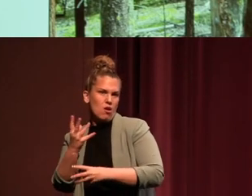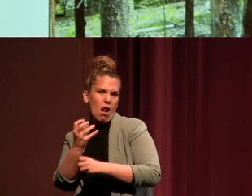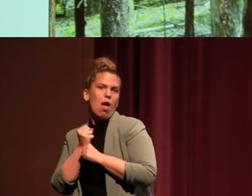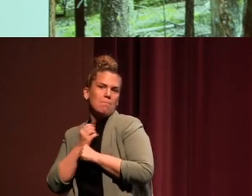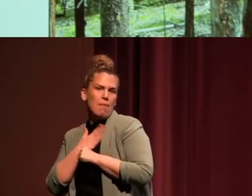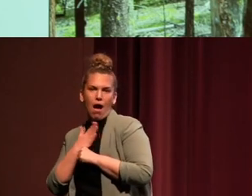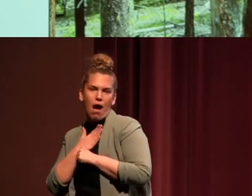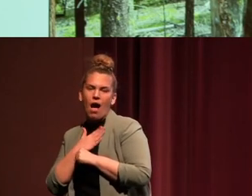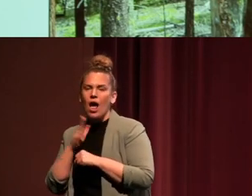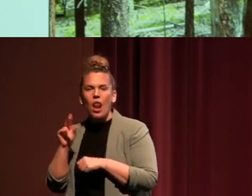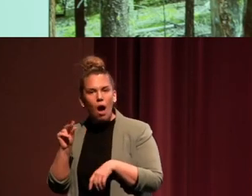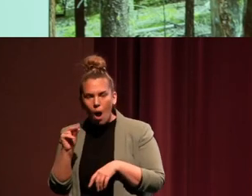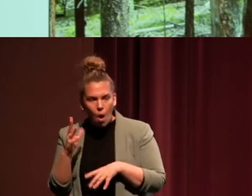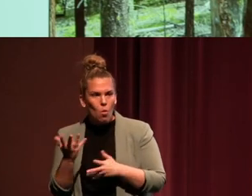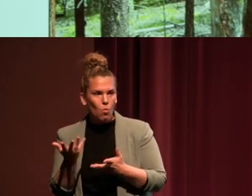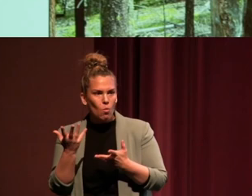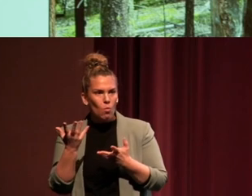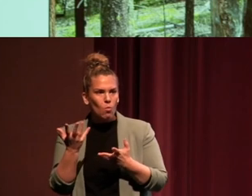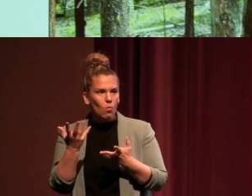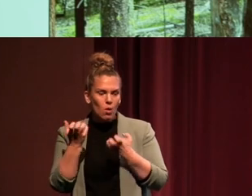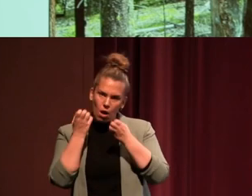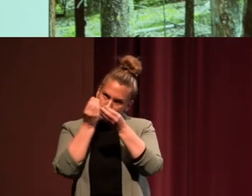either. What I know is tree rings.